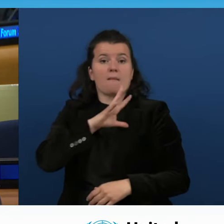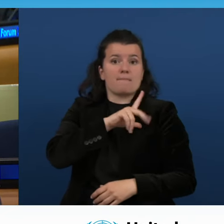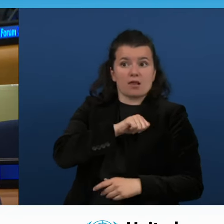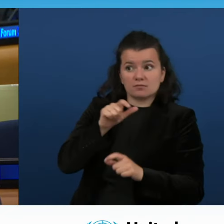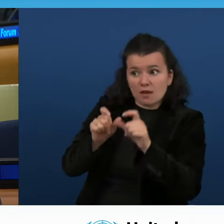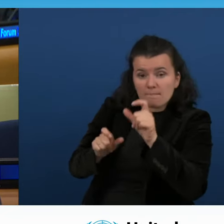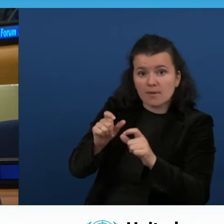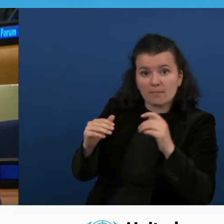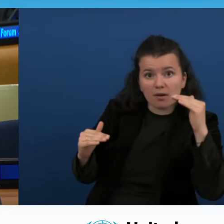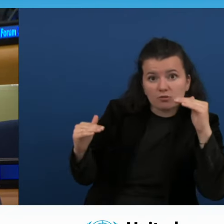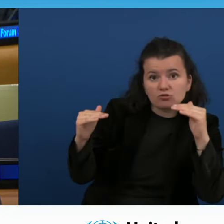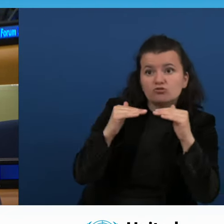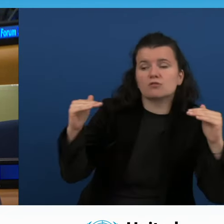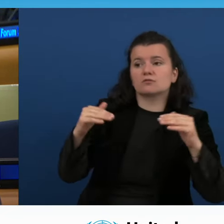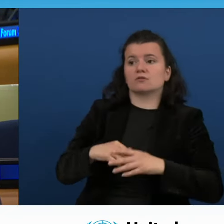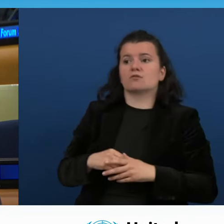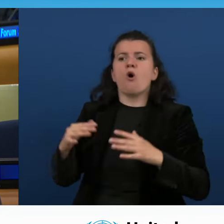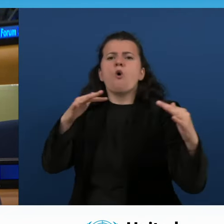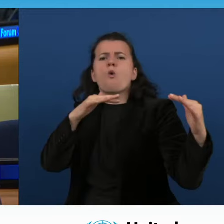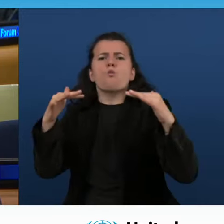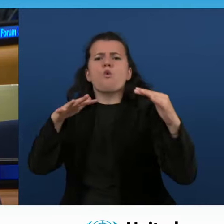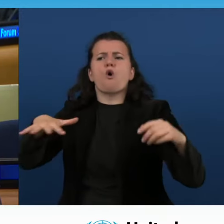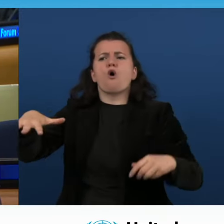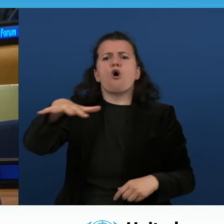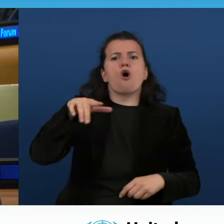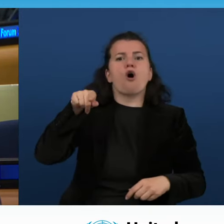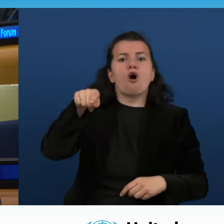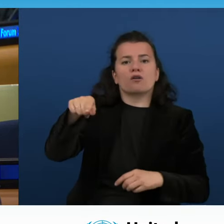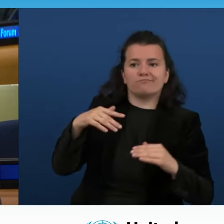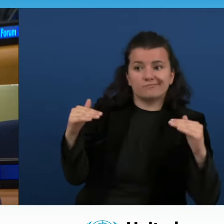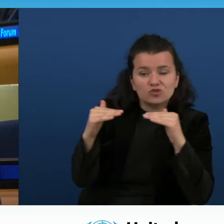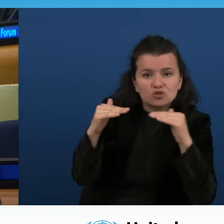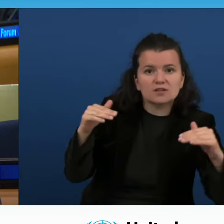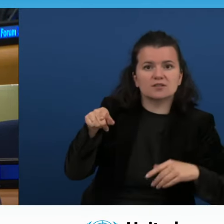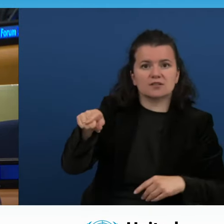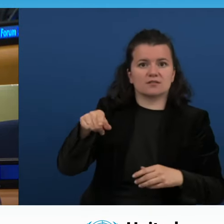people, and let's do this for Mother Earth, for our planet, and for the future.